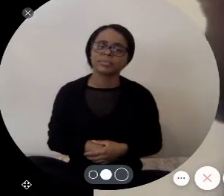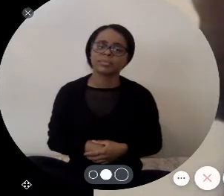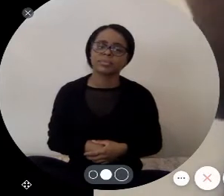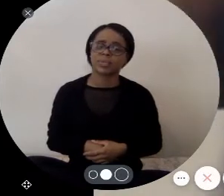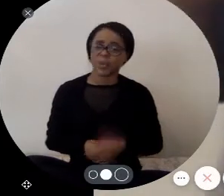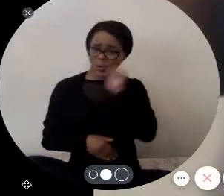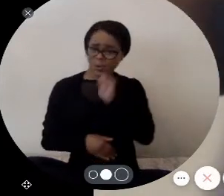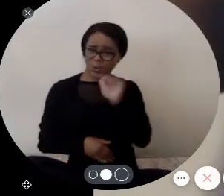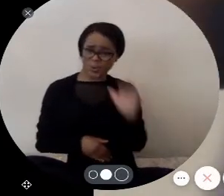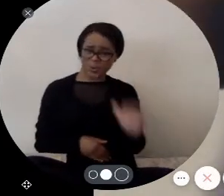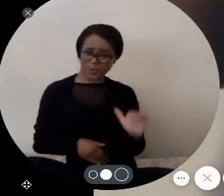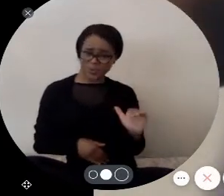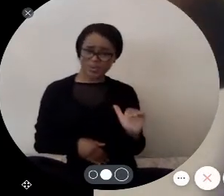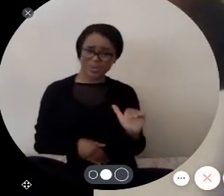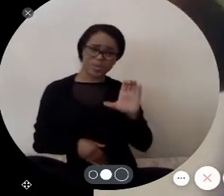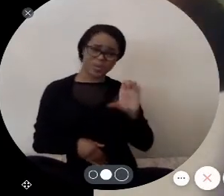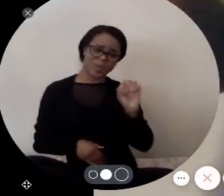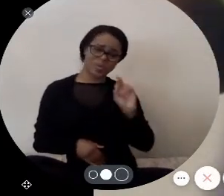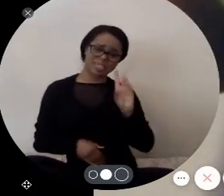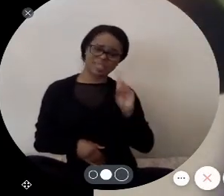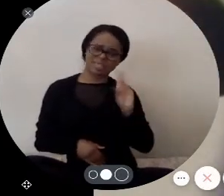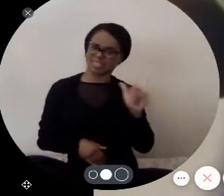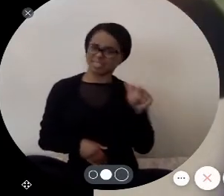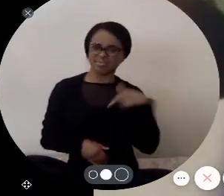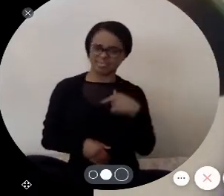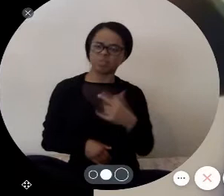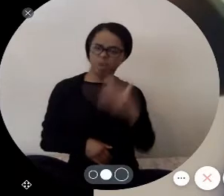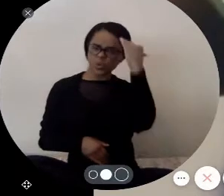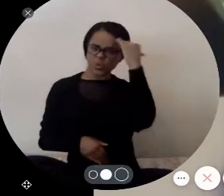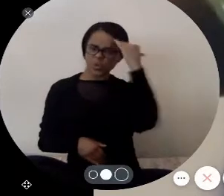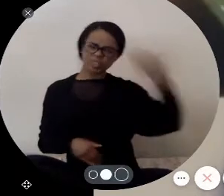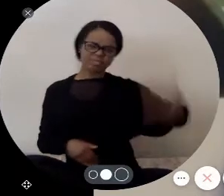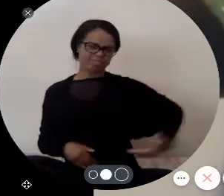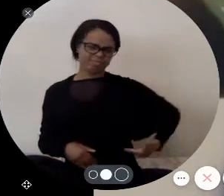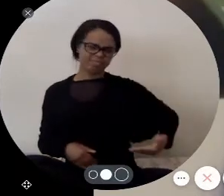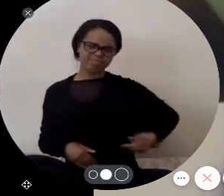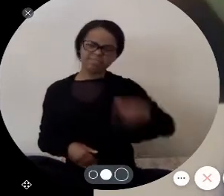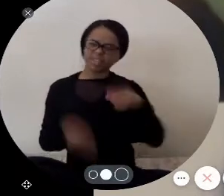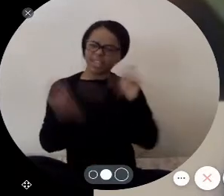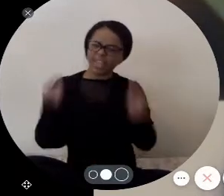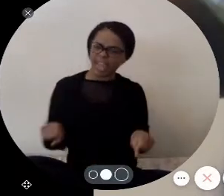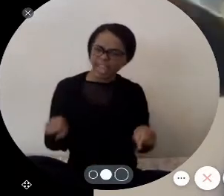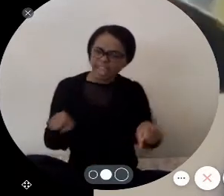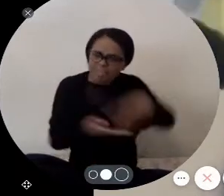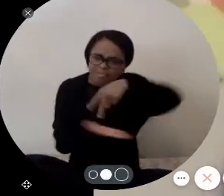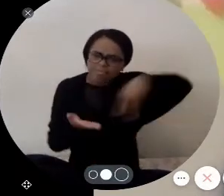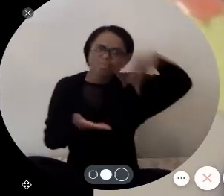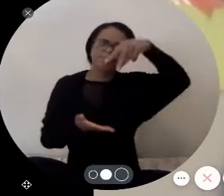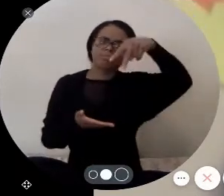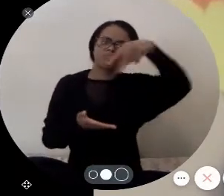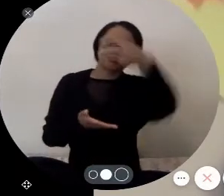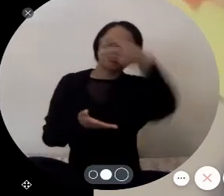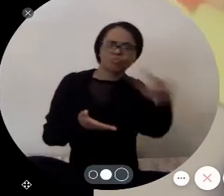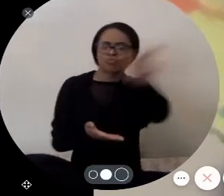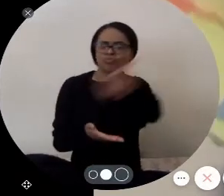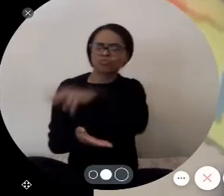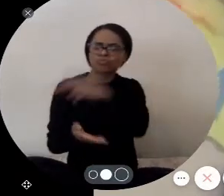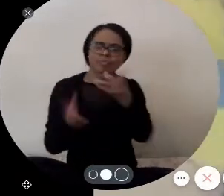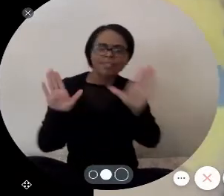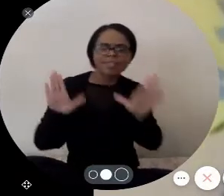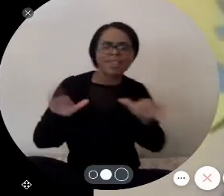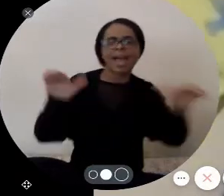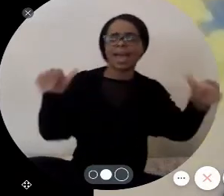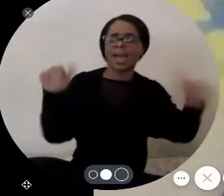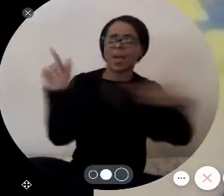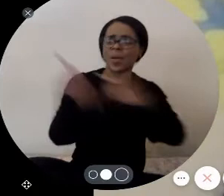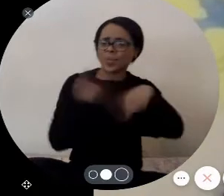Cordelia could fly, she always just knew. This faith in herself was how it was true. When she trusted